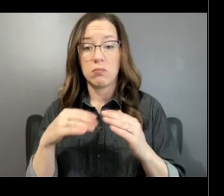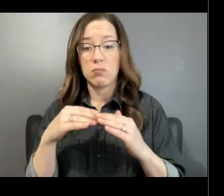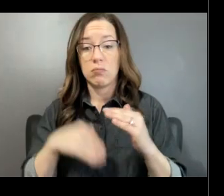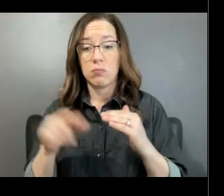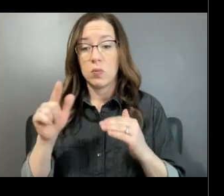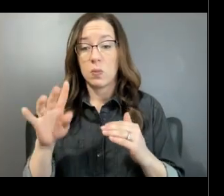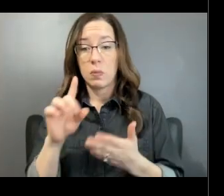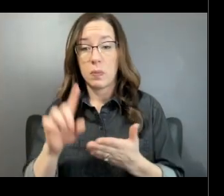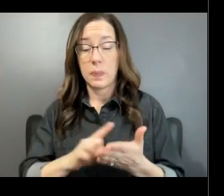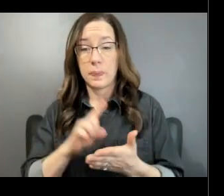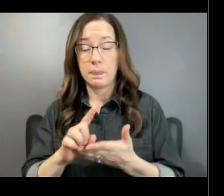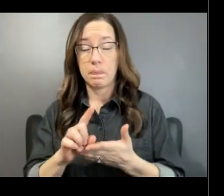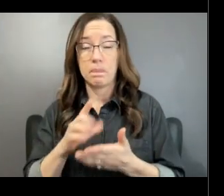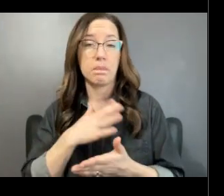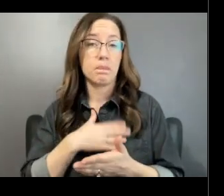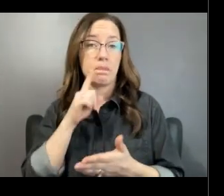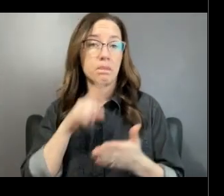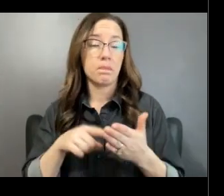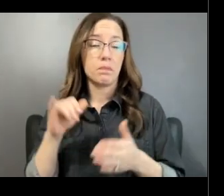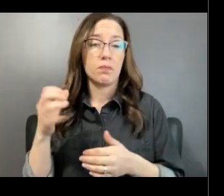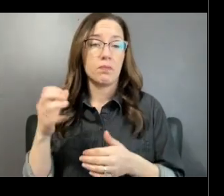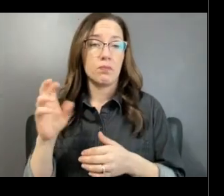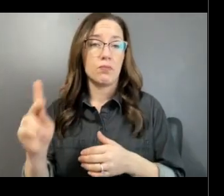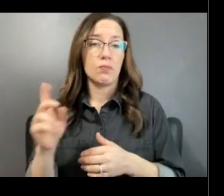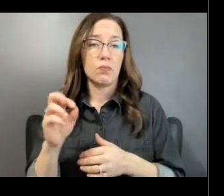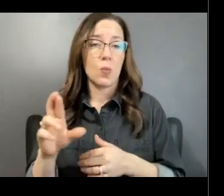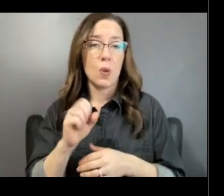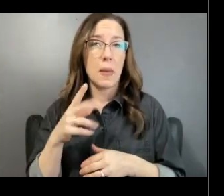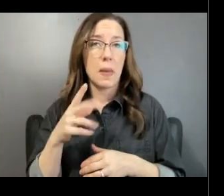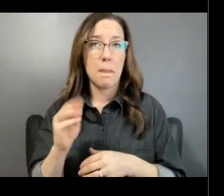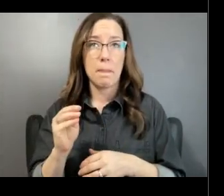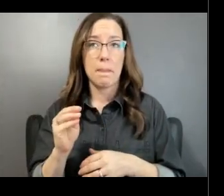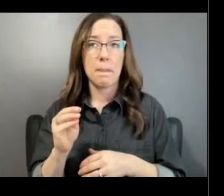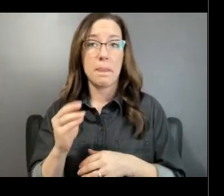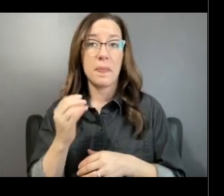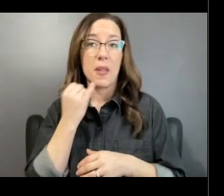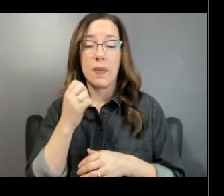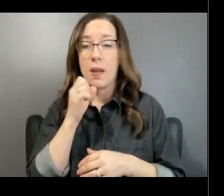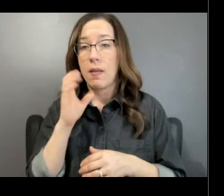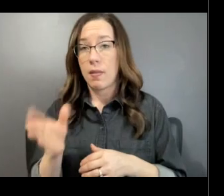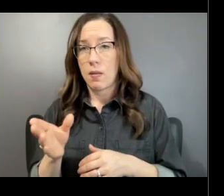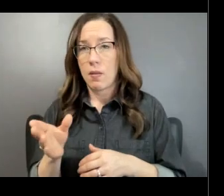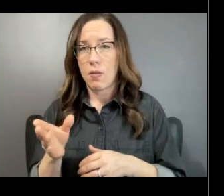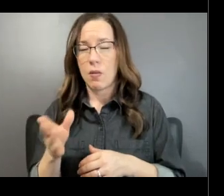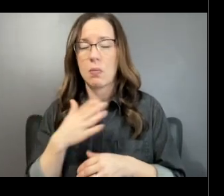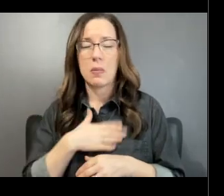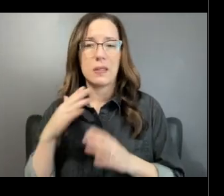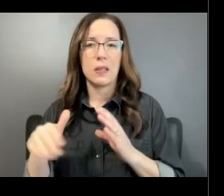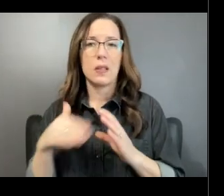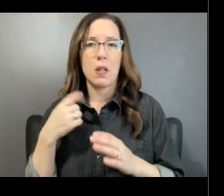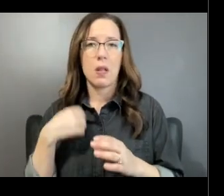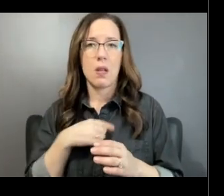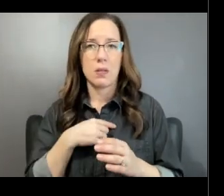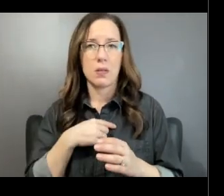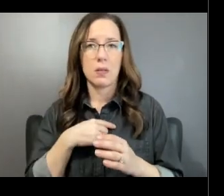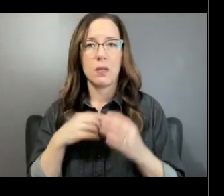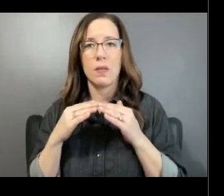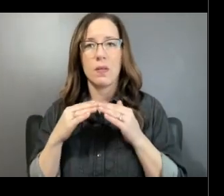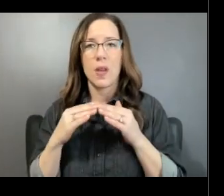hours, please check your junk or spam mail, and if it's not there, please email us